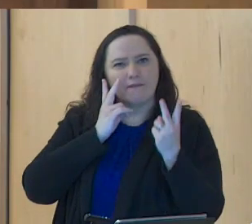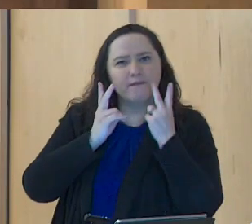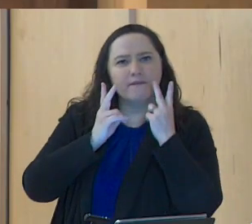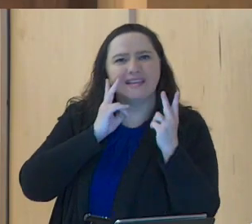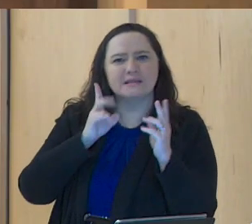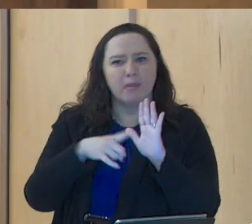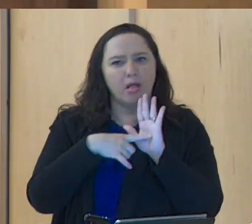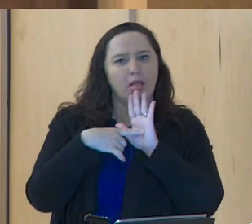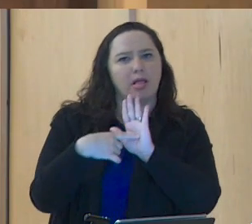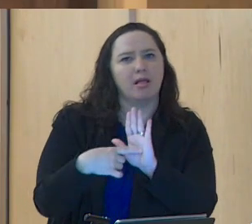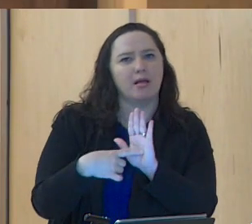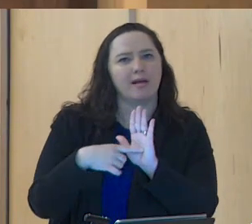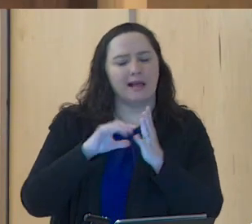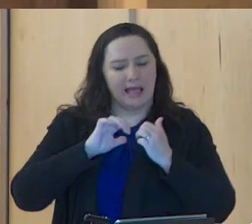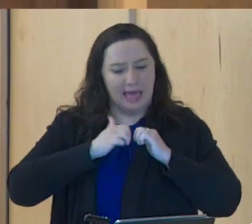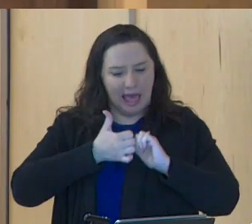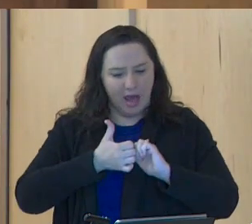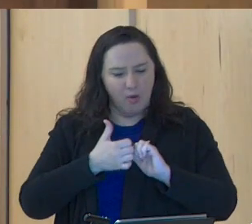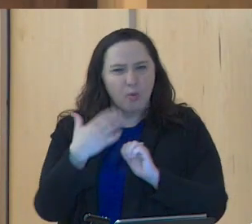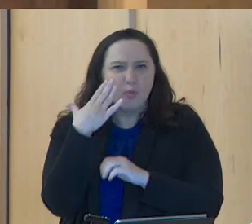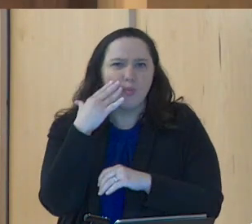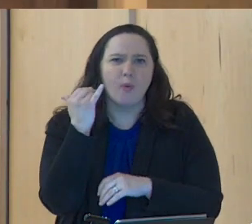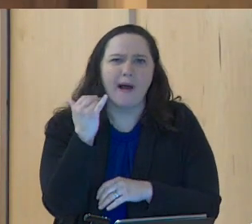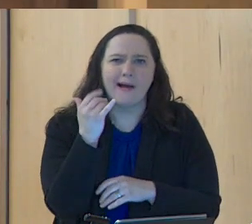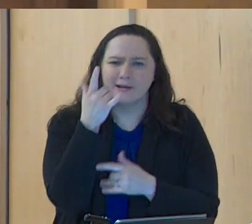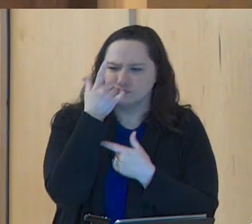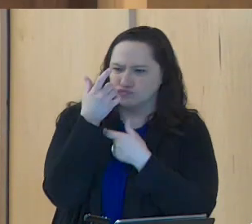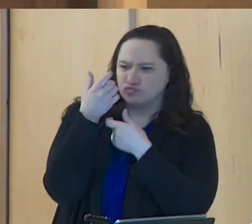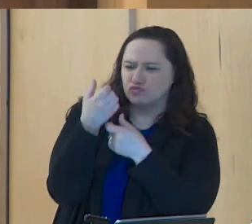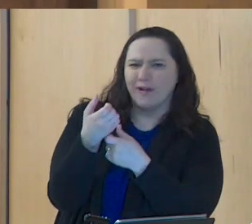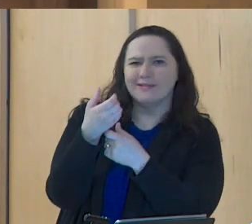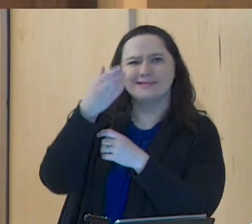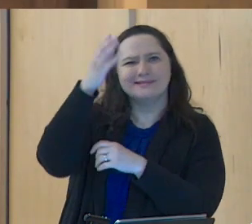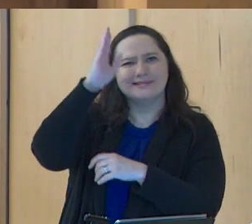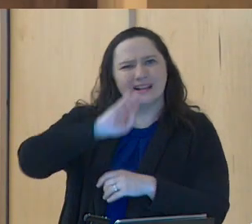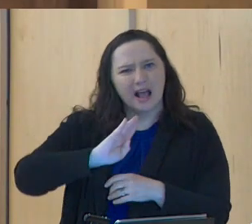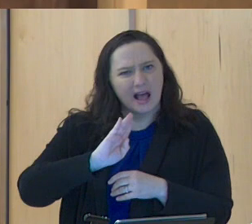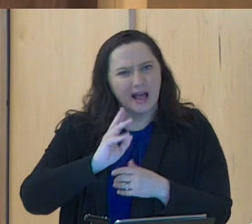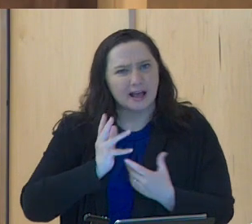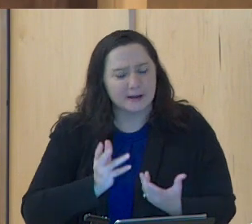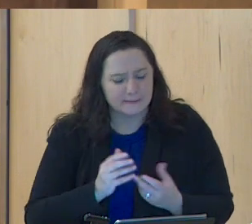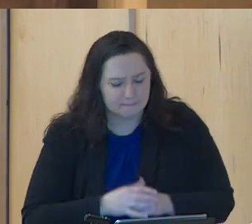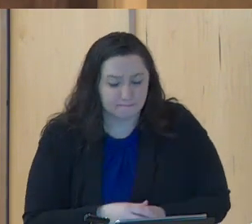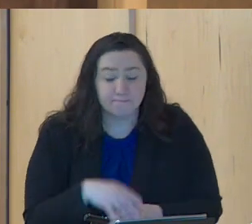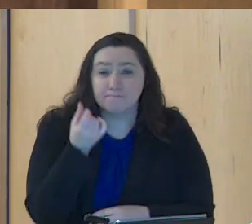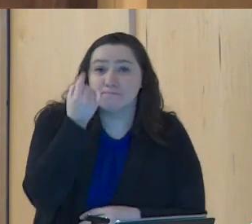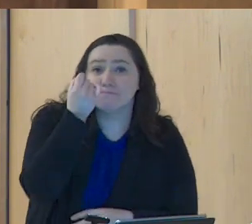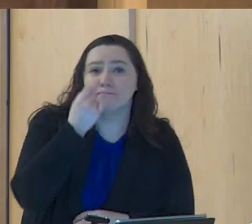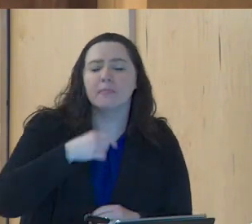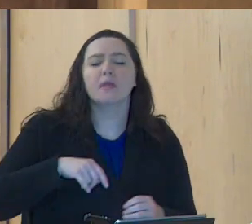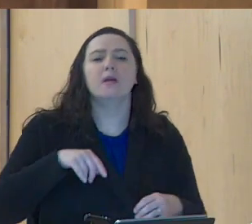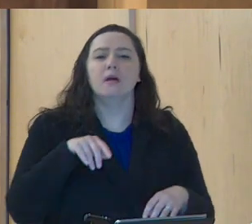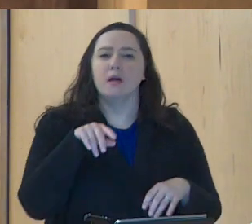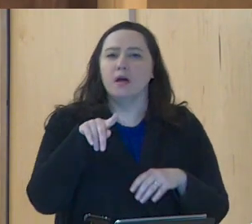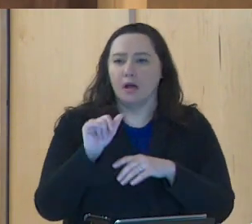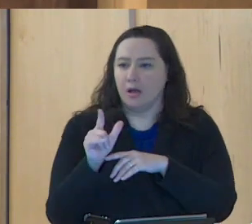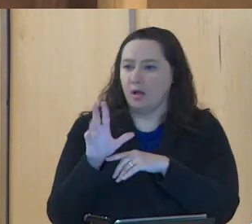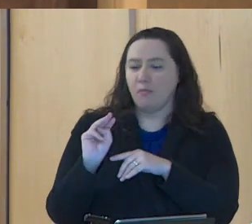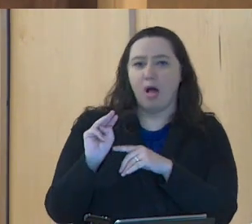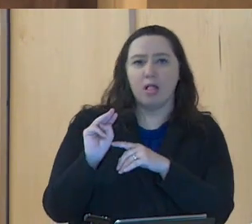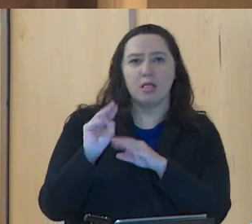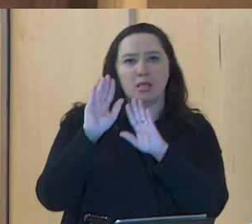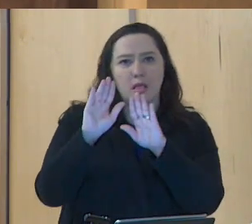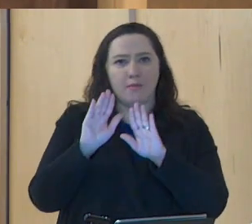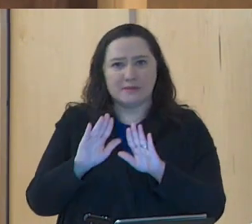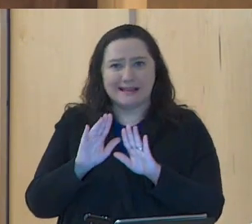how we and why we can trust God's word. You see, things on Palm Sunday didn't